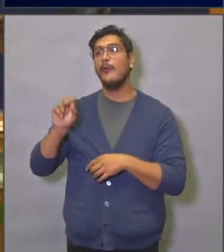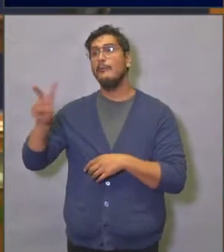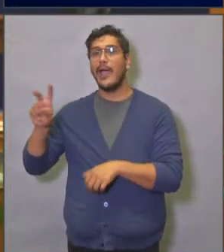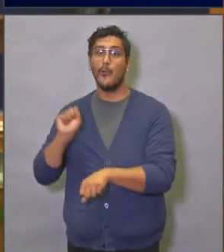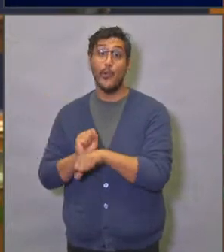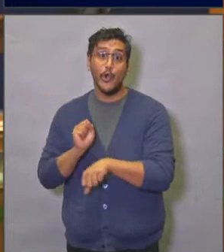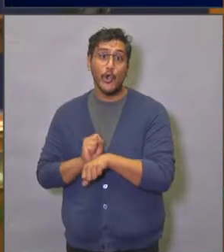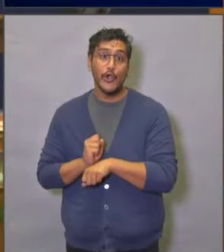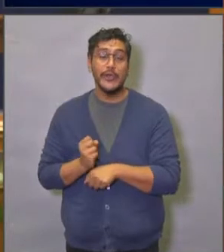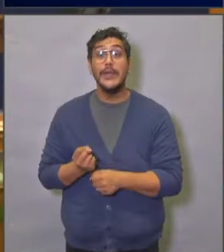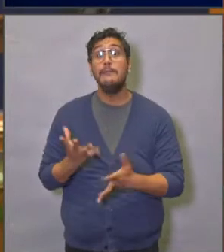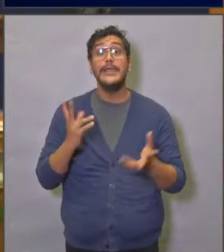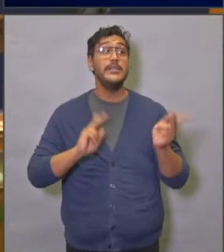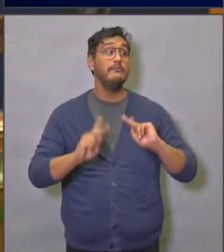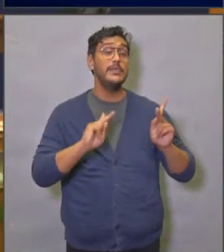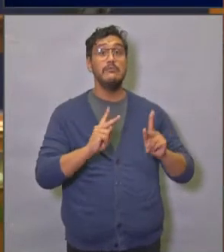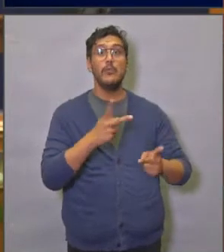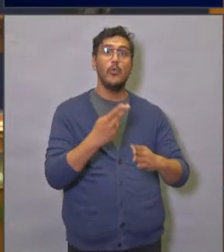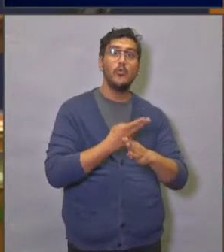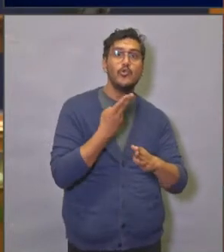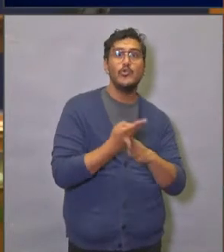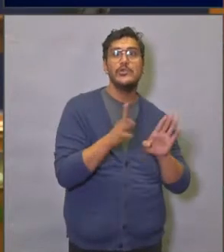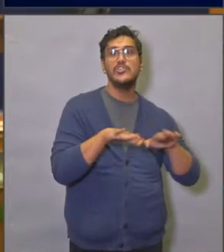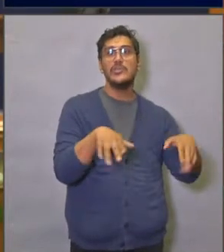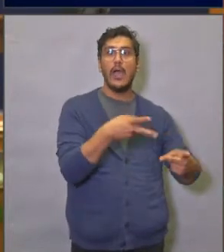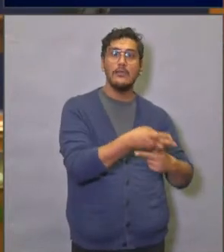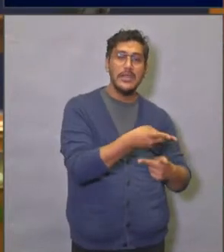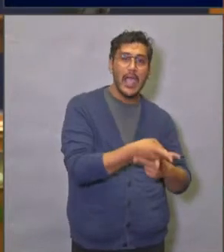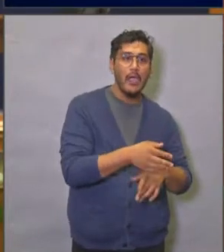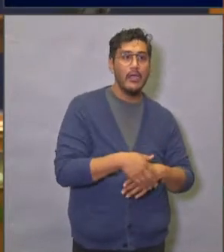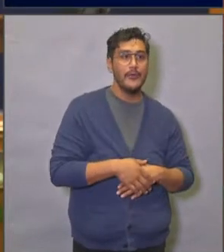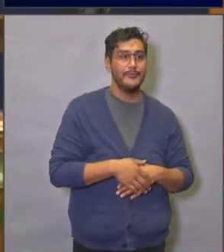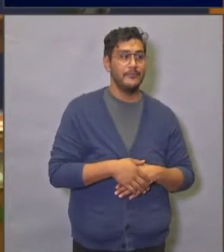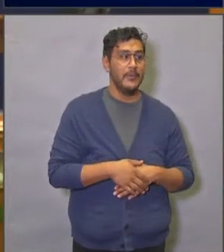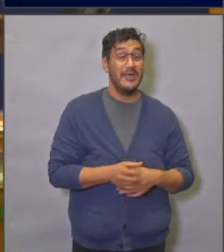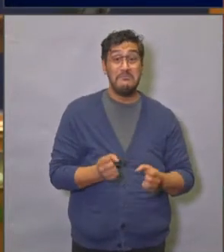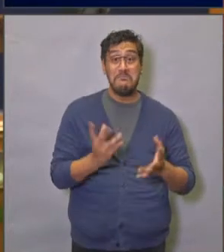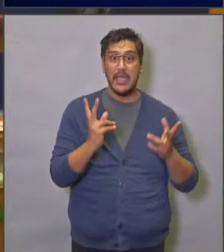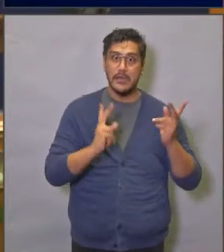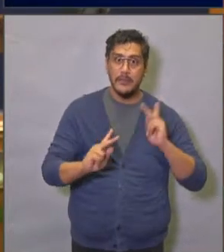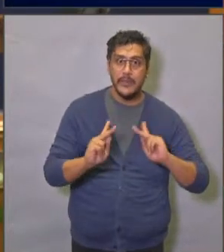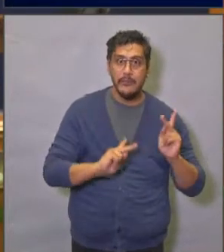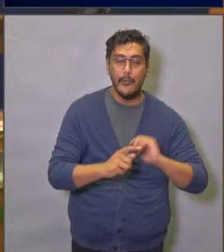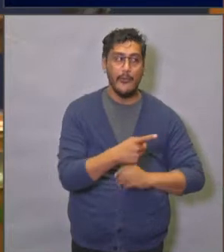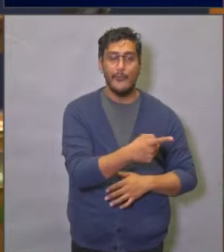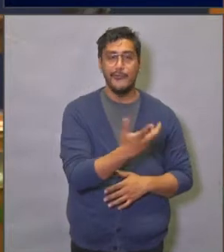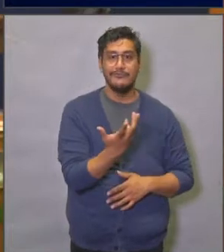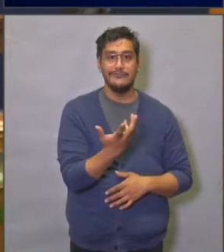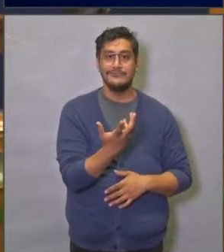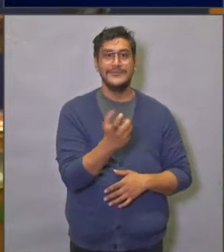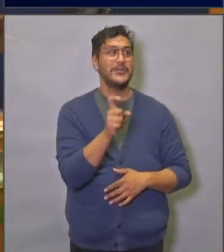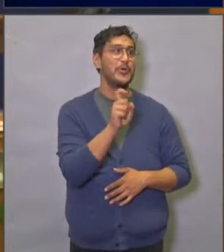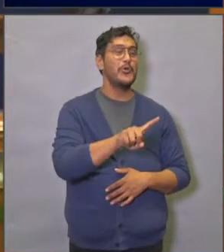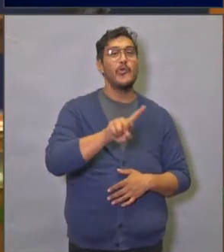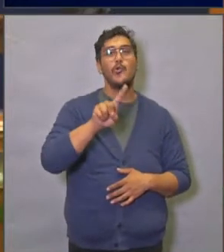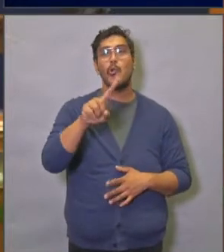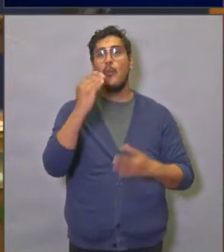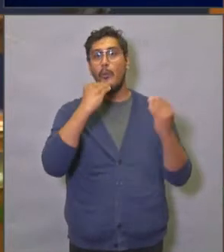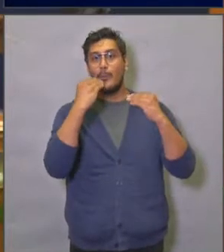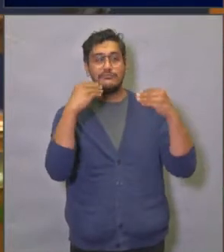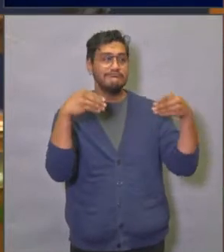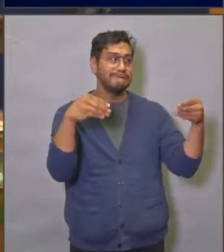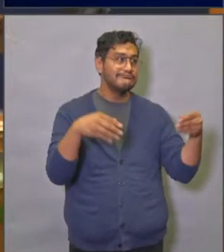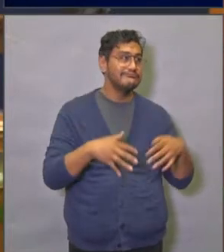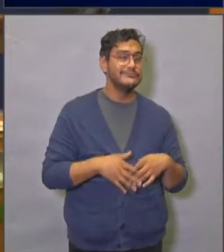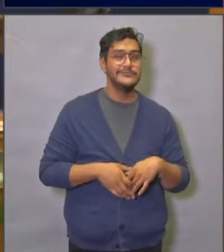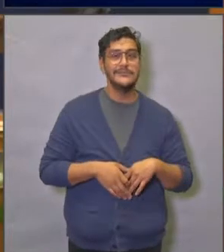childcare, so many people are really required through their daily activities, going through the grocery store,